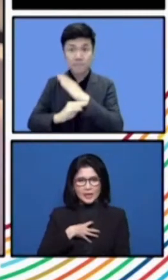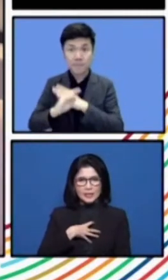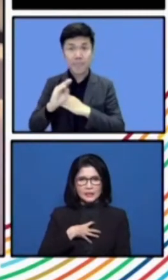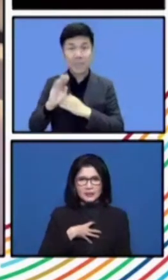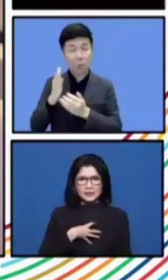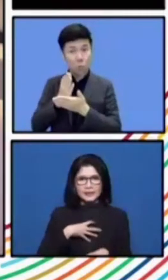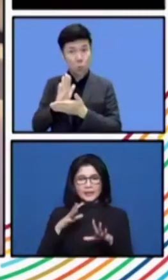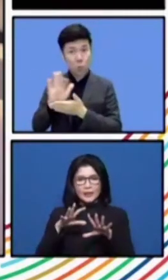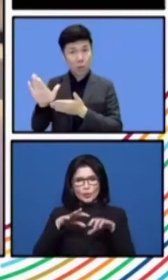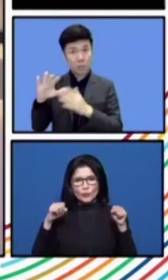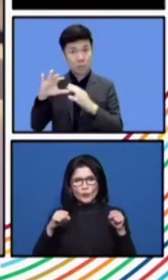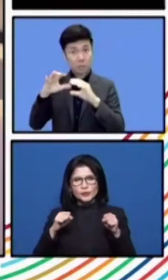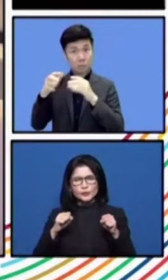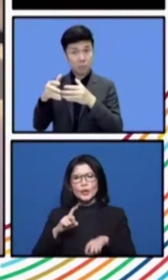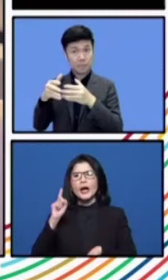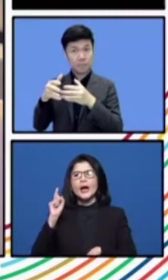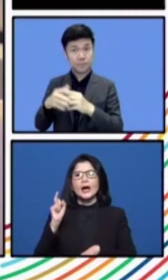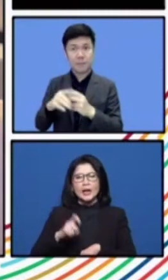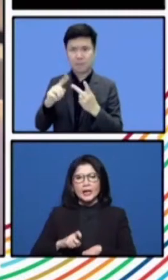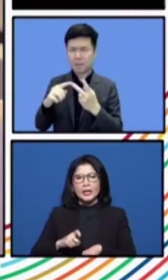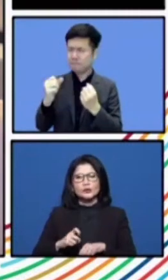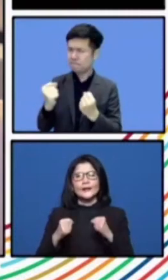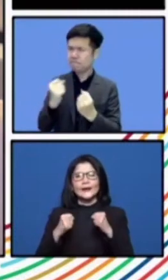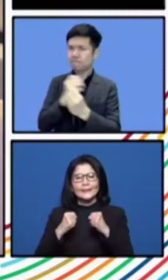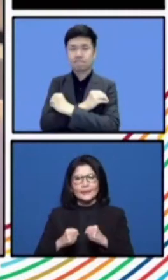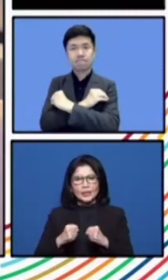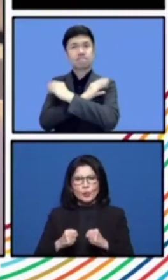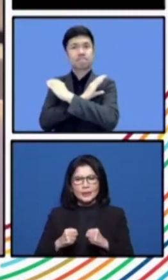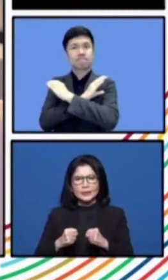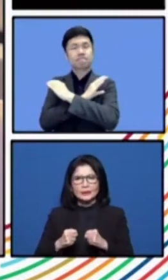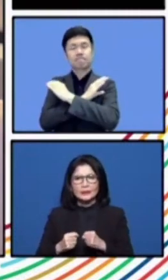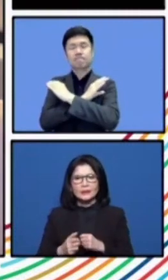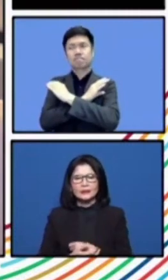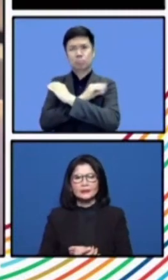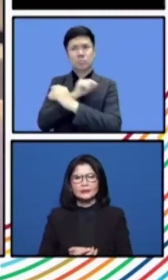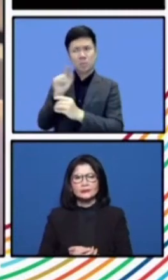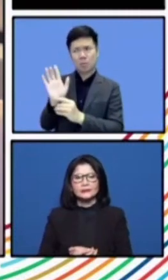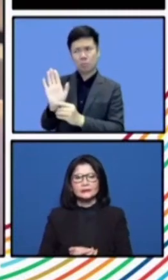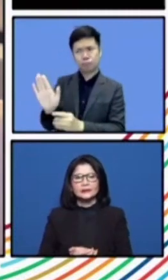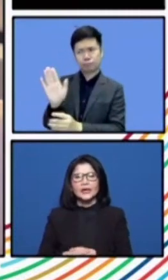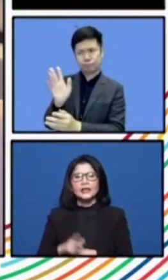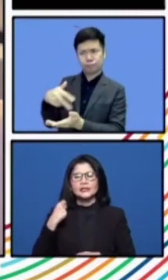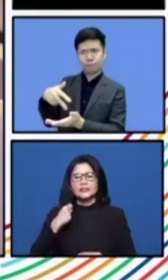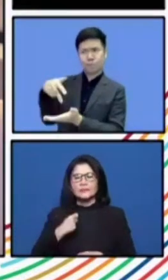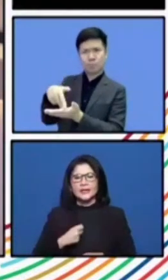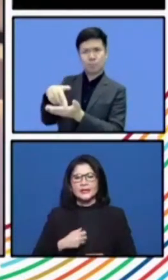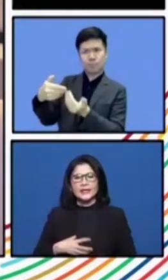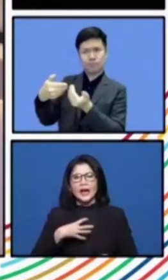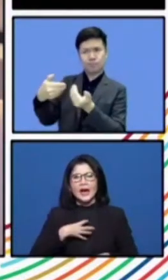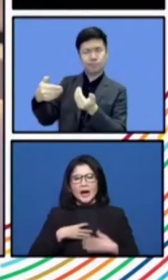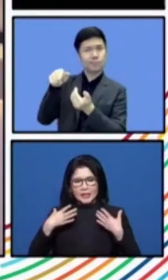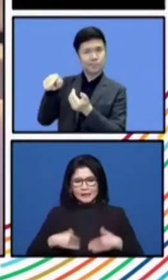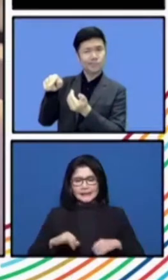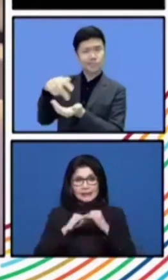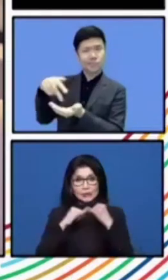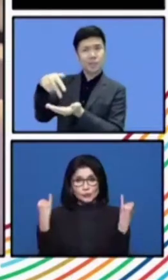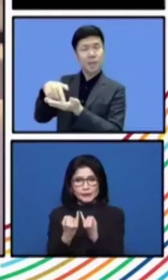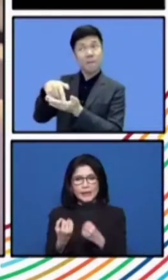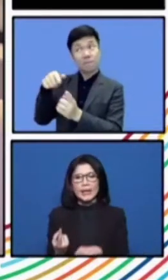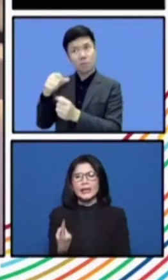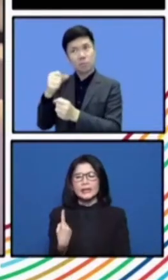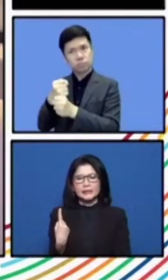need to be established or strengthened as a truly independent Human Rights Institute and Disability Rights realization